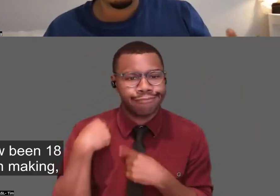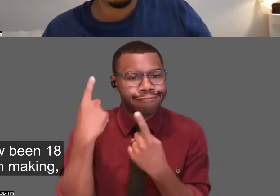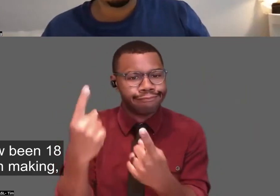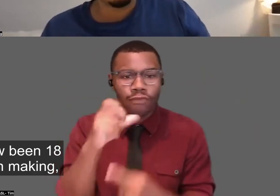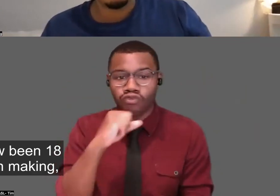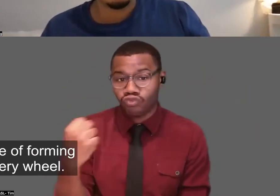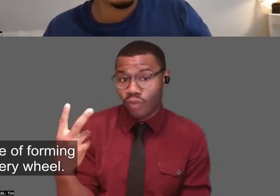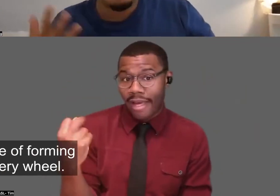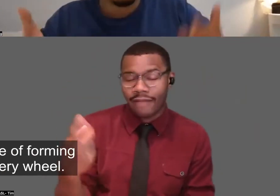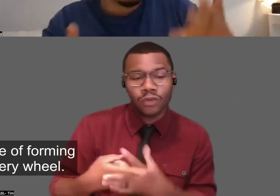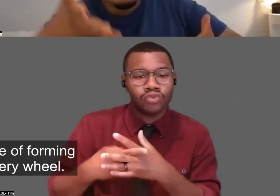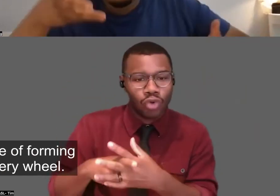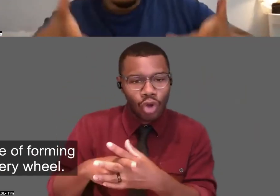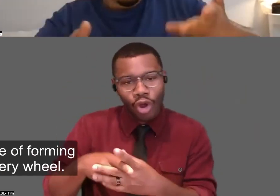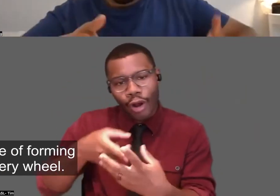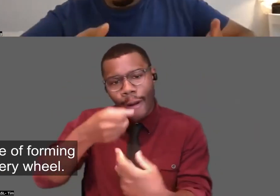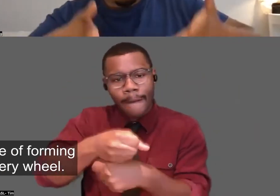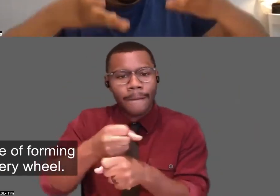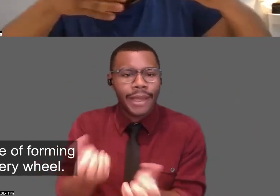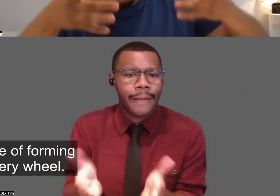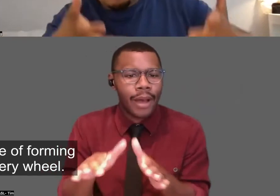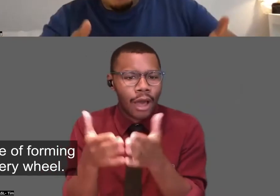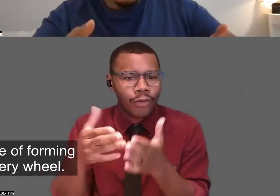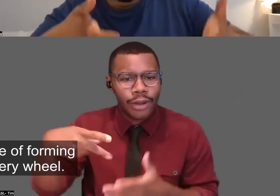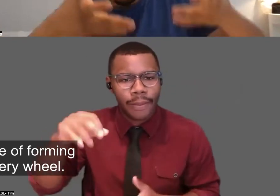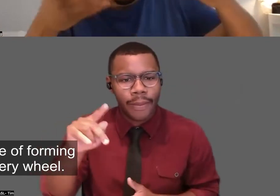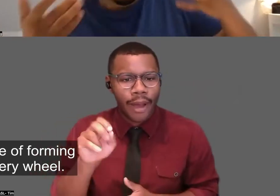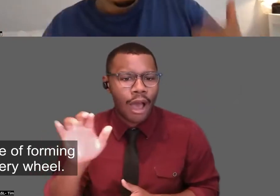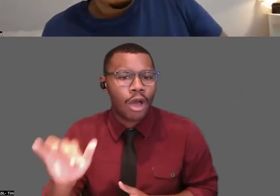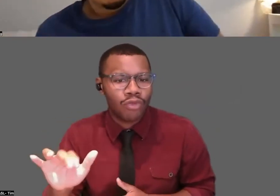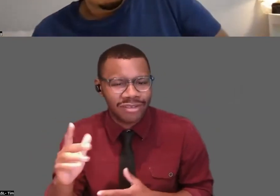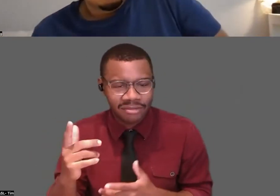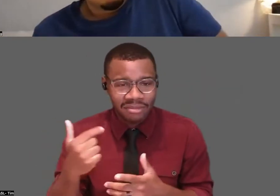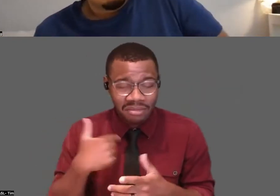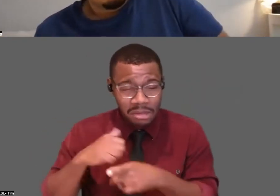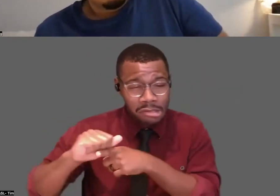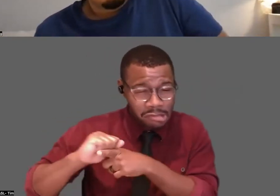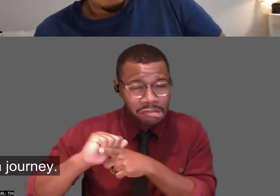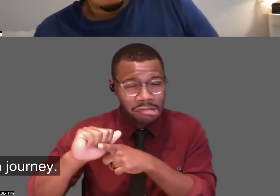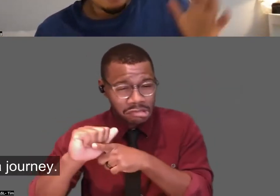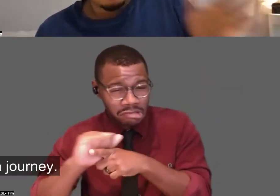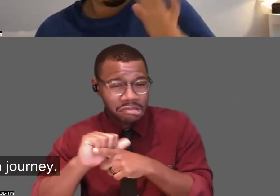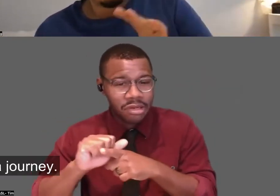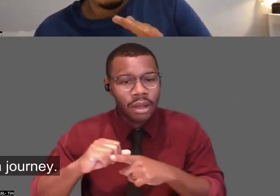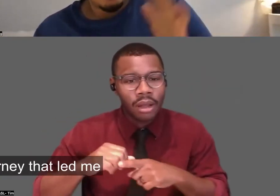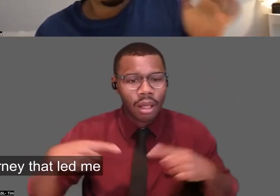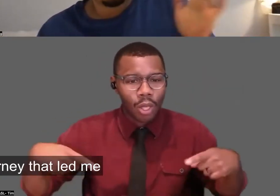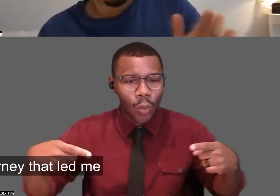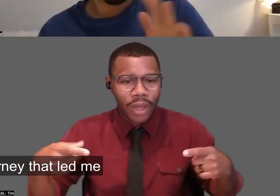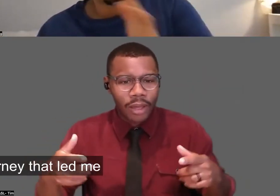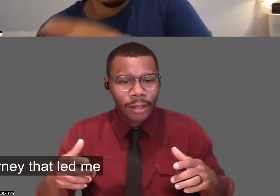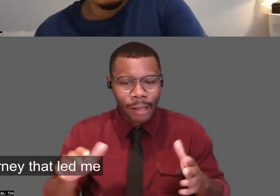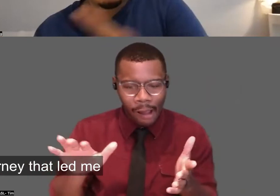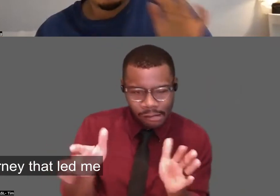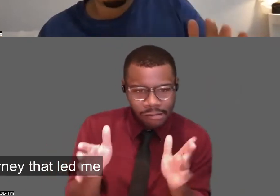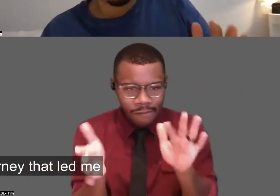I've been doing this practice of forming clay on the pottery wheel. And that had a journey, that's a part